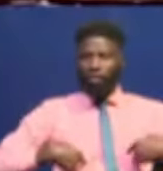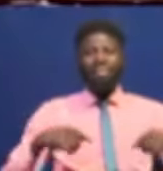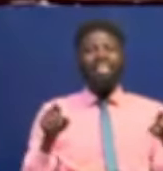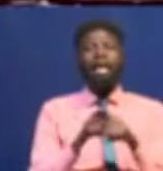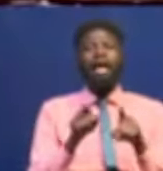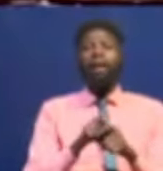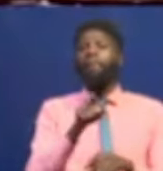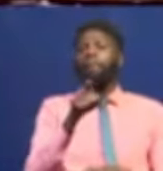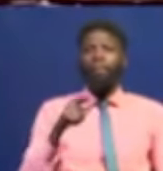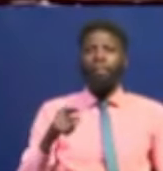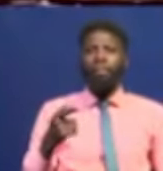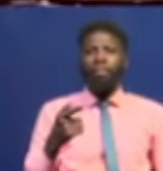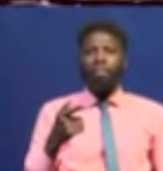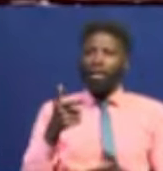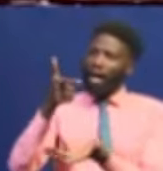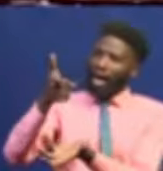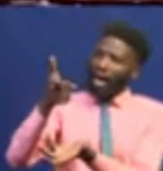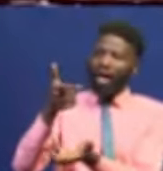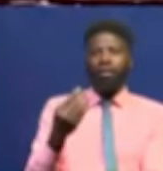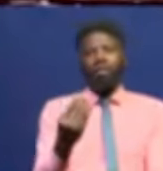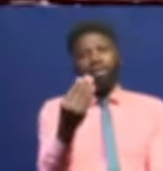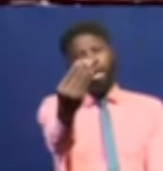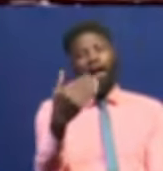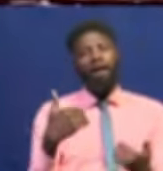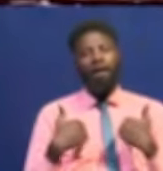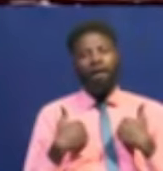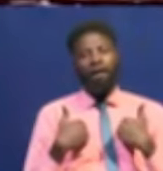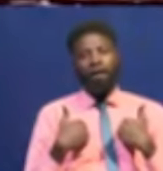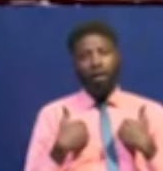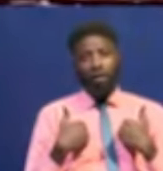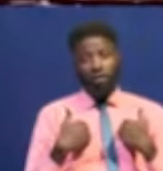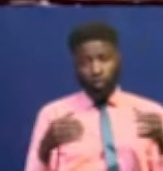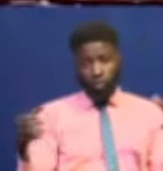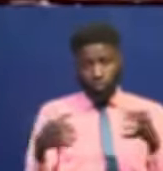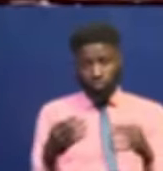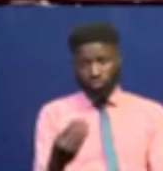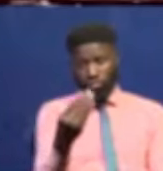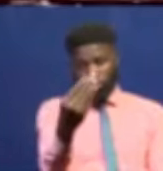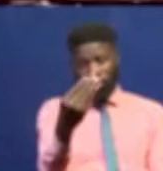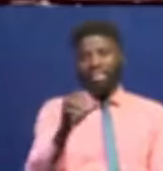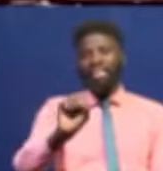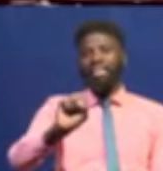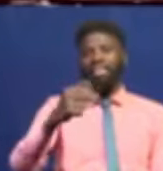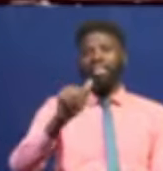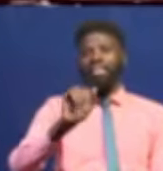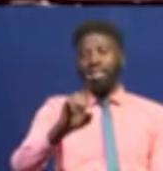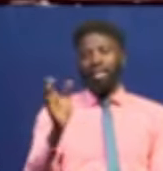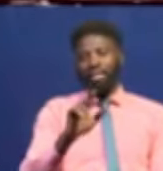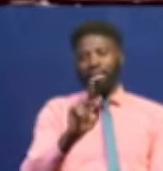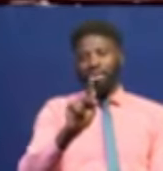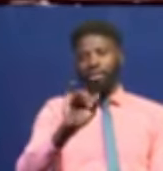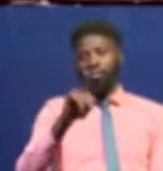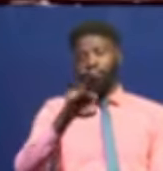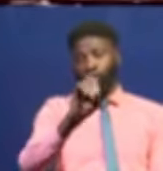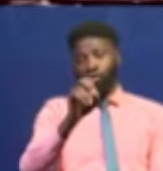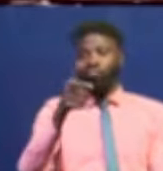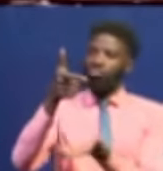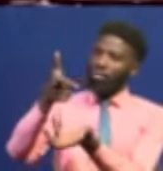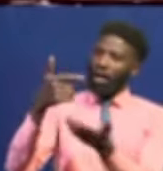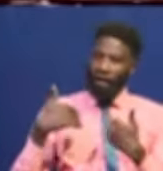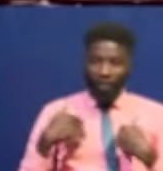abduction, has also been captured on camera. Those who captured Shad Kiprono were captured on camera. Those